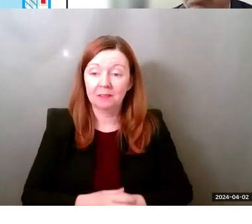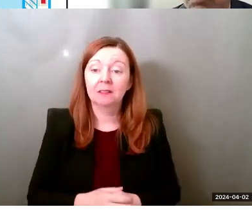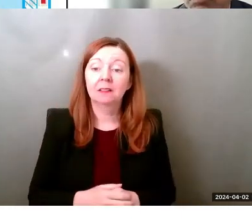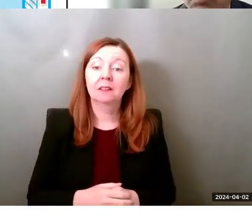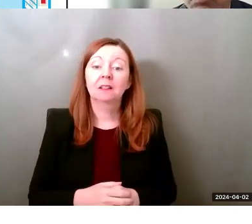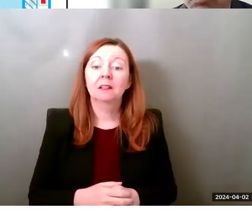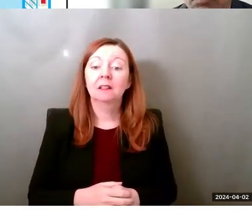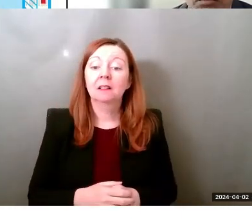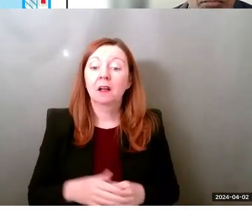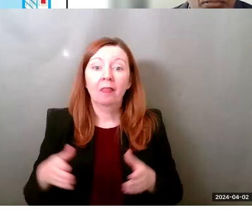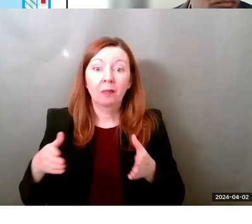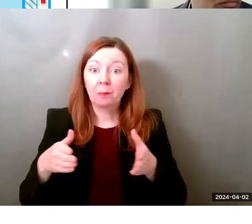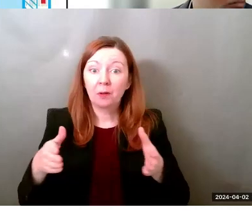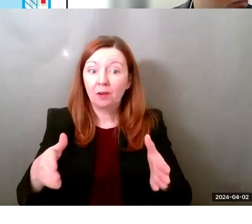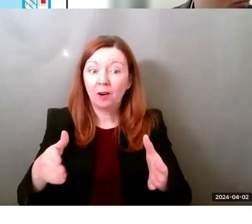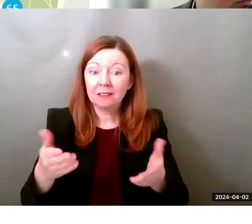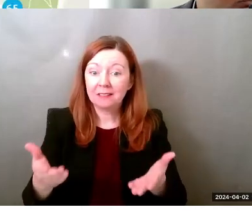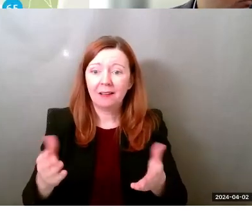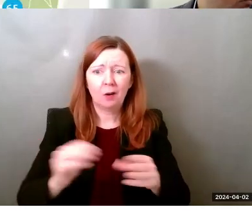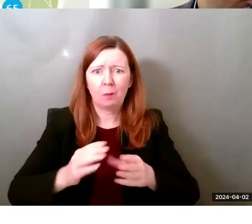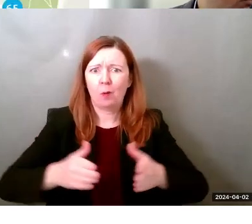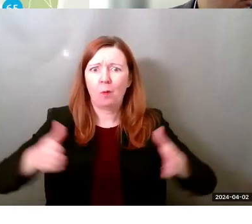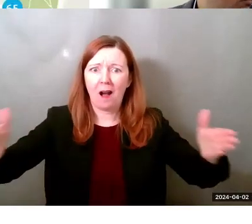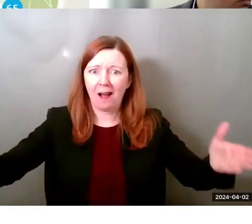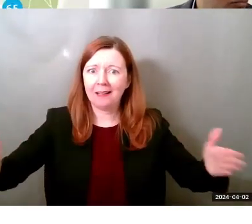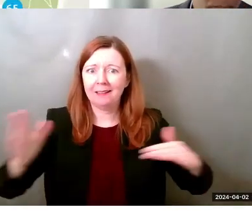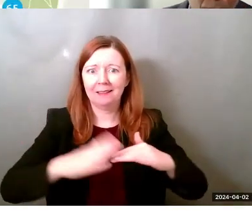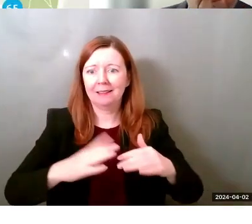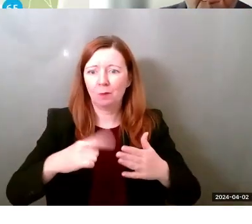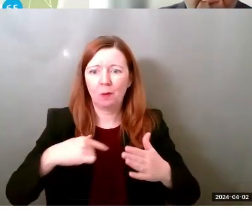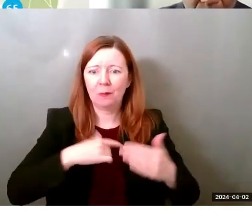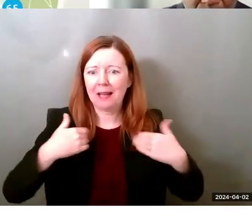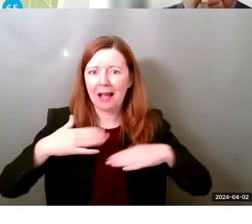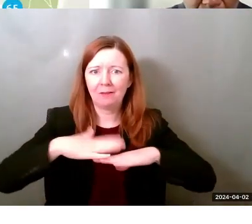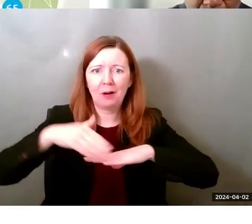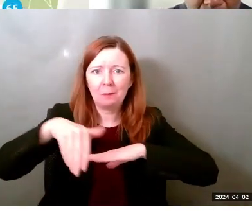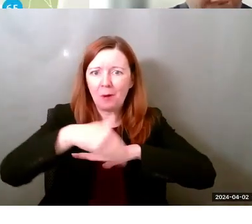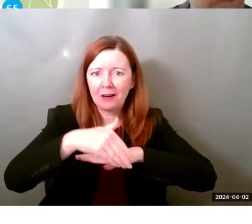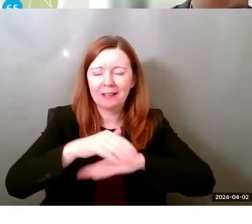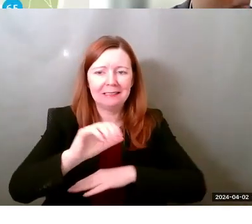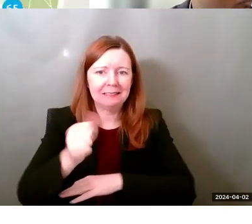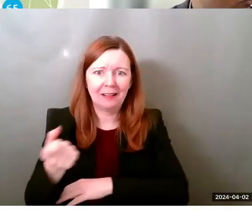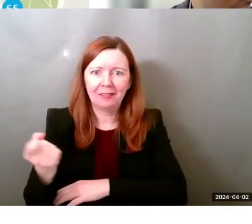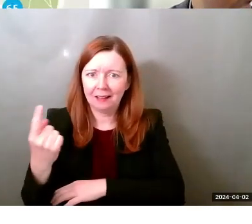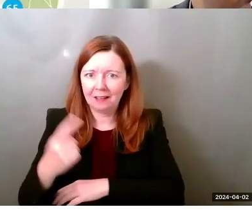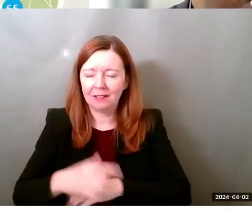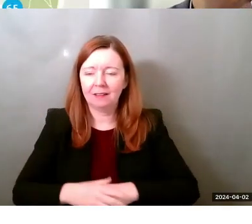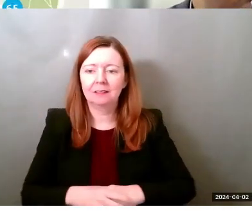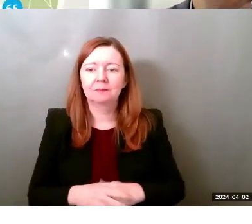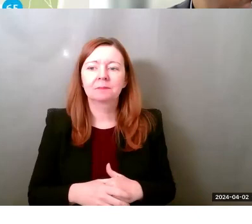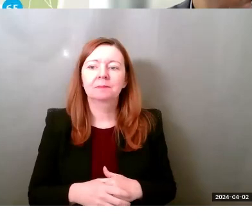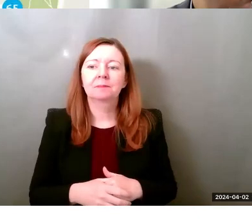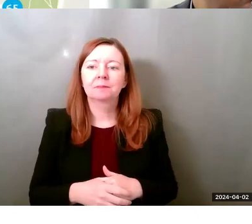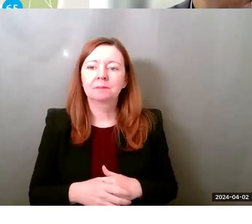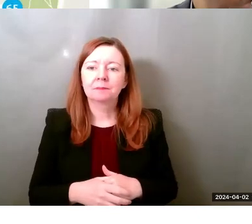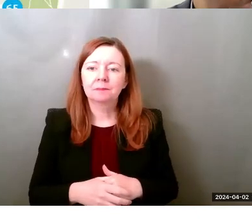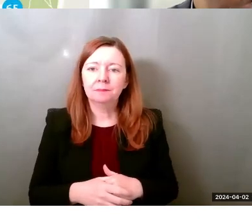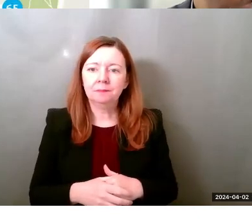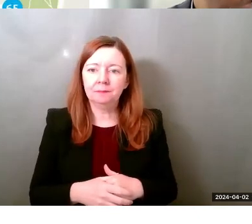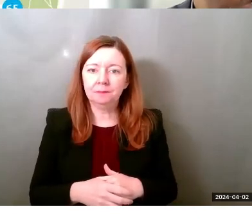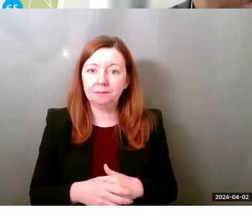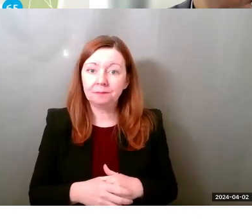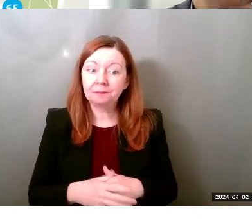The boulevards down there, the streets are much wider than we have along Market Street, 10th Street, and 11th Street. So I guess